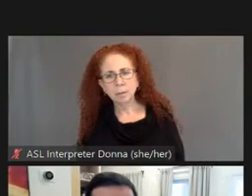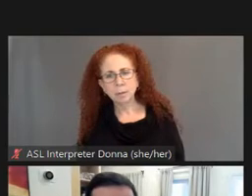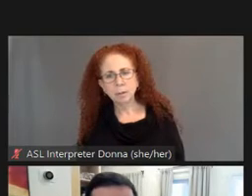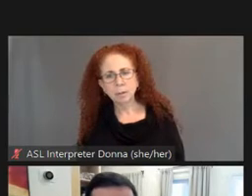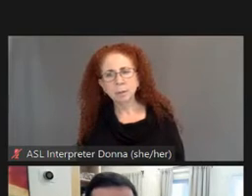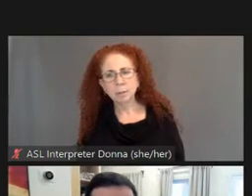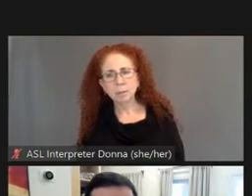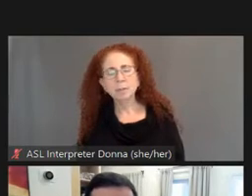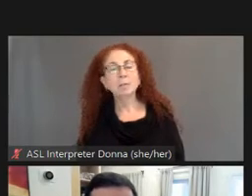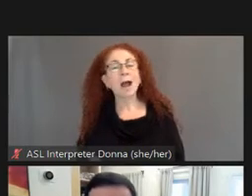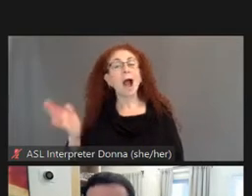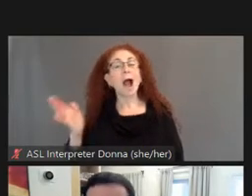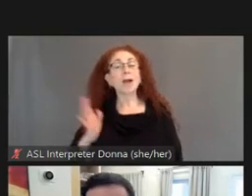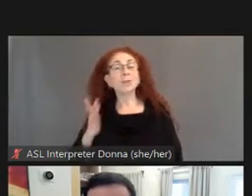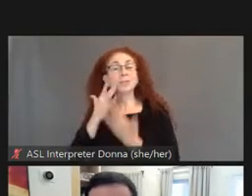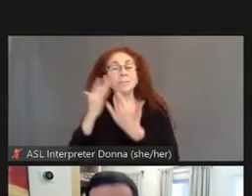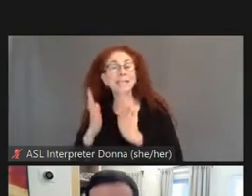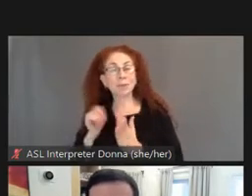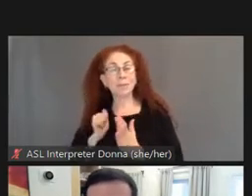singer, so